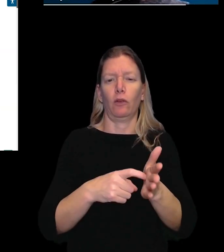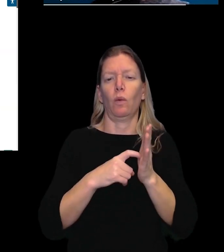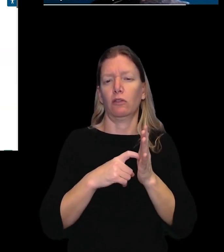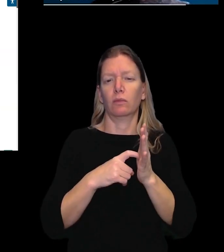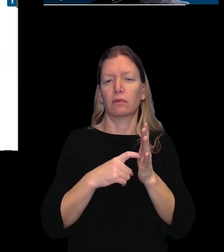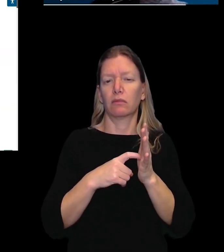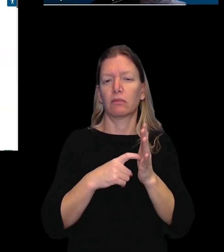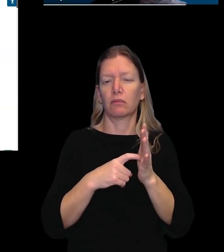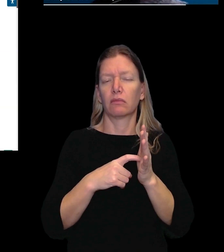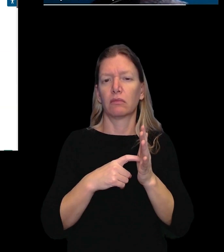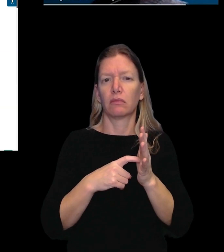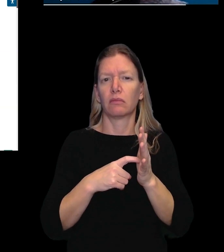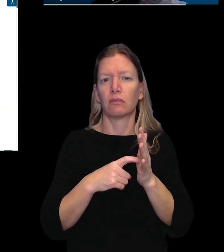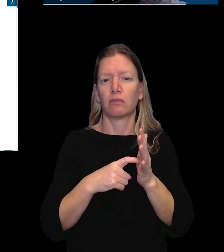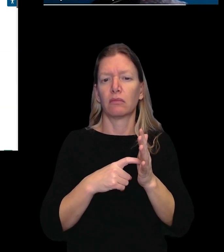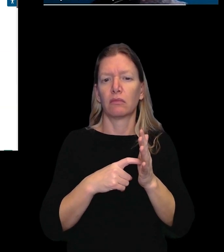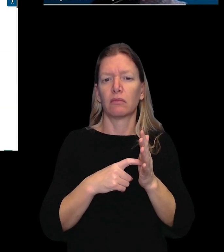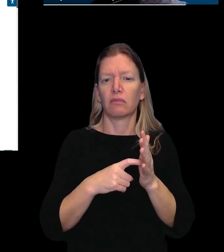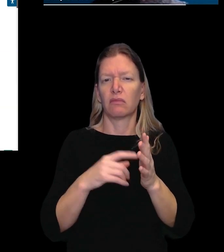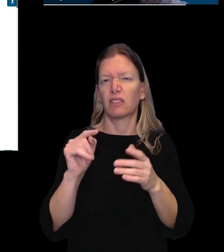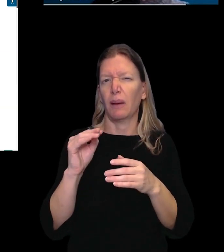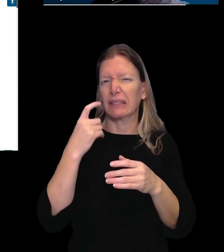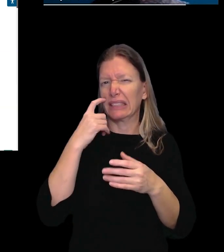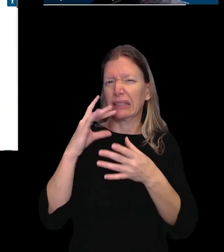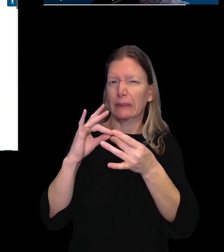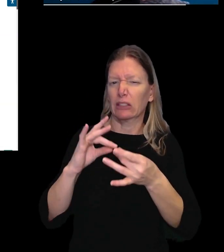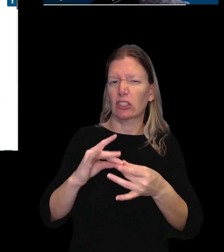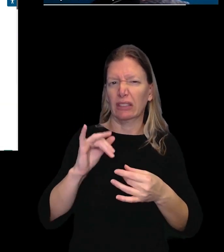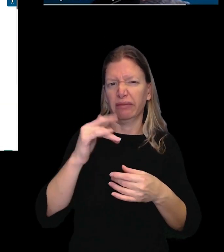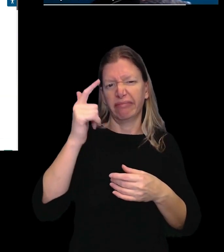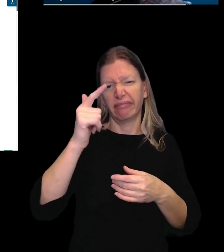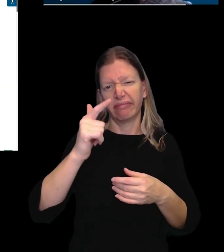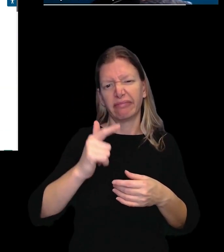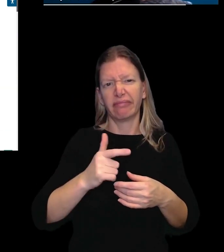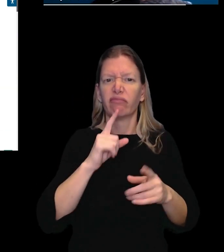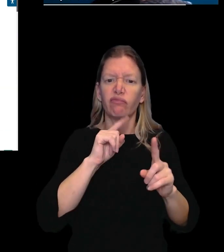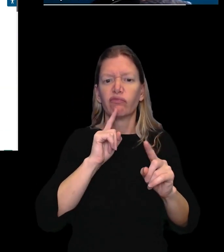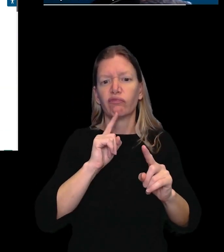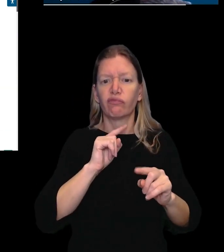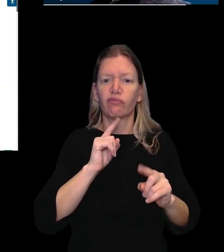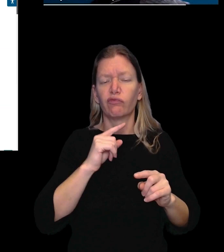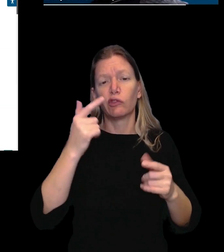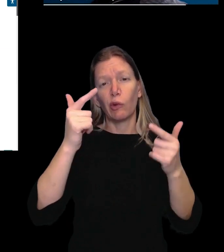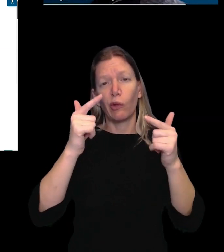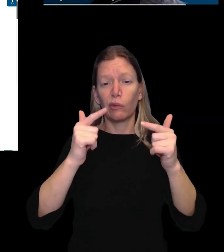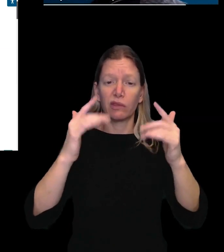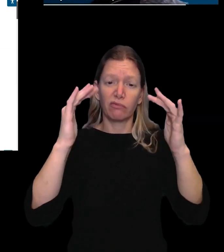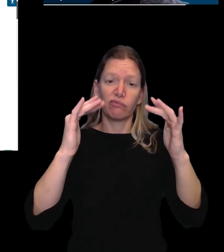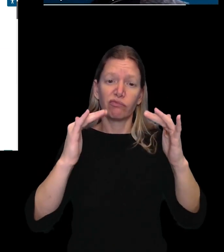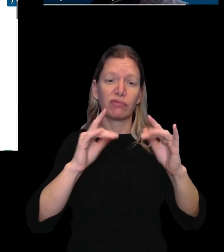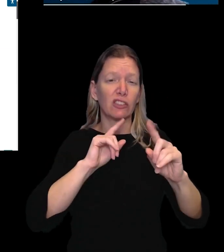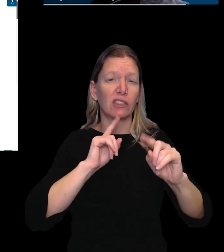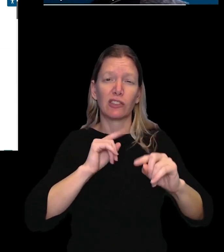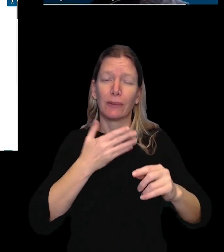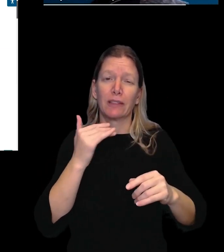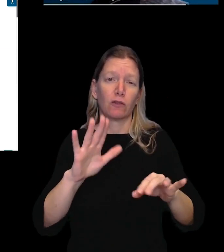it's basically a copy of the requirements that Tom mentioned in the training for all of these. So you'll